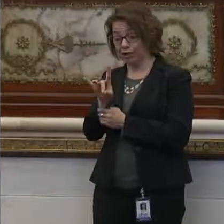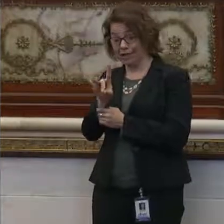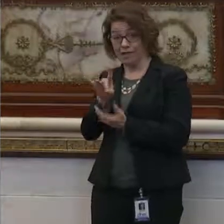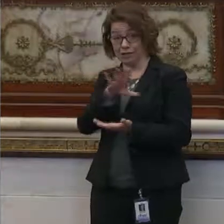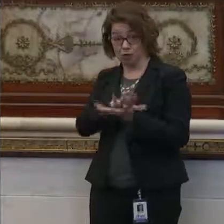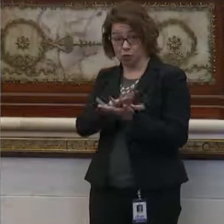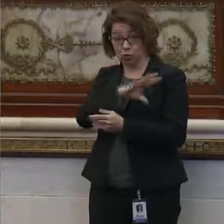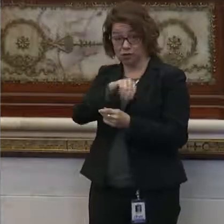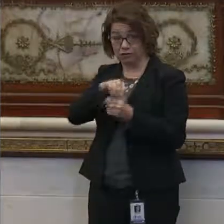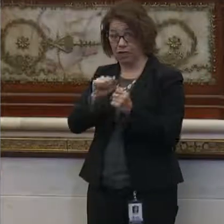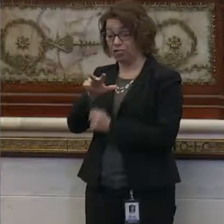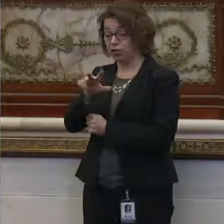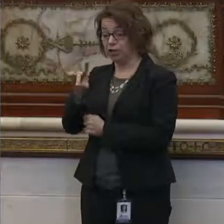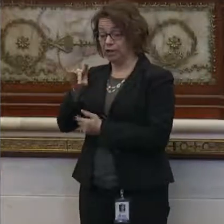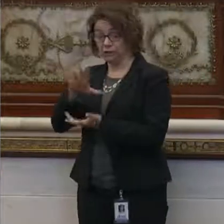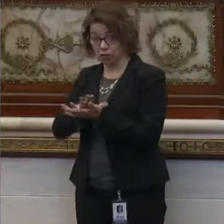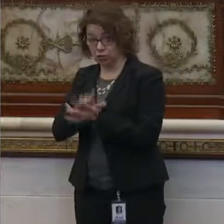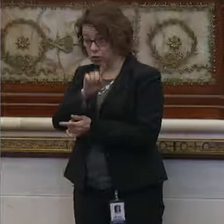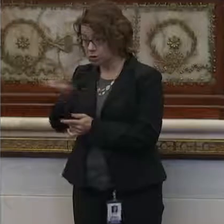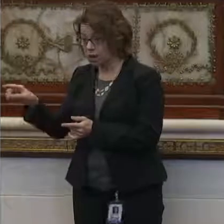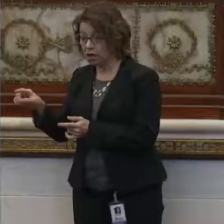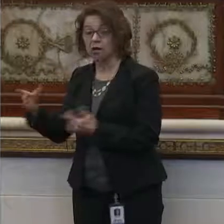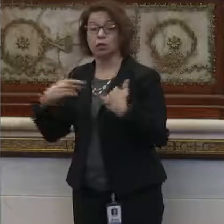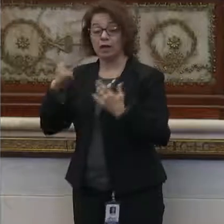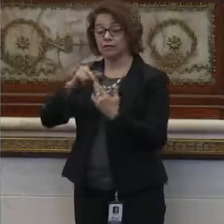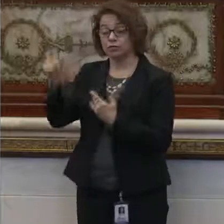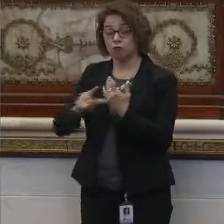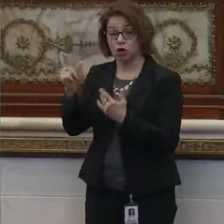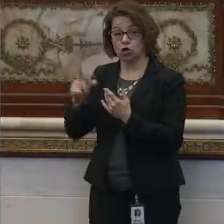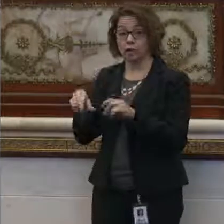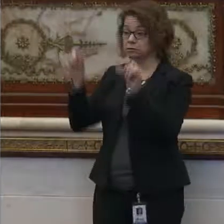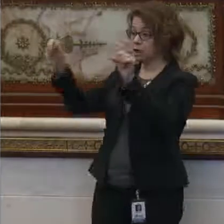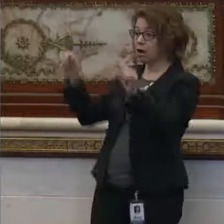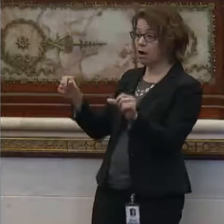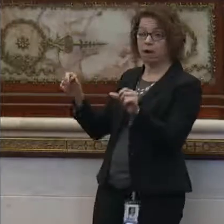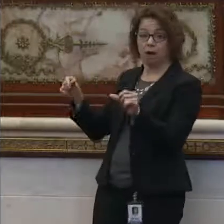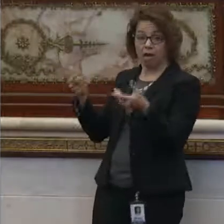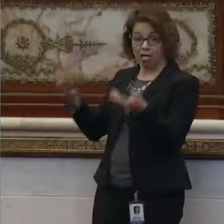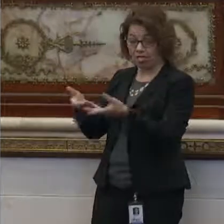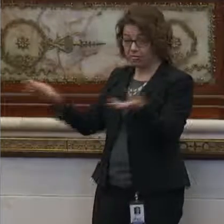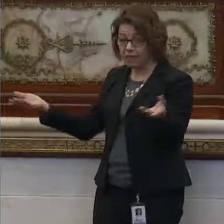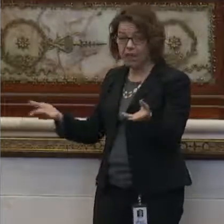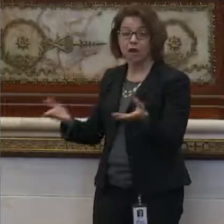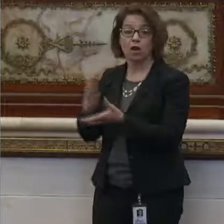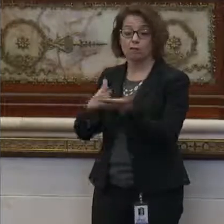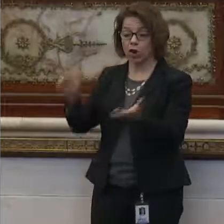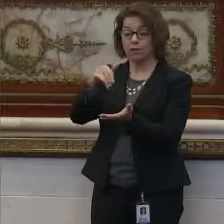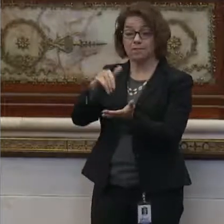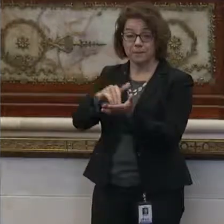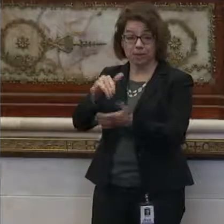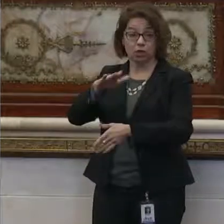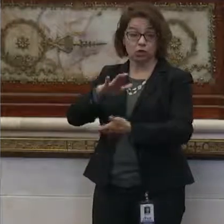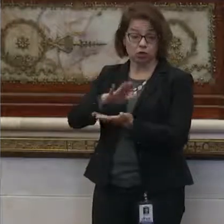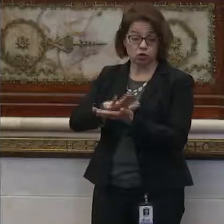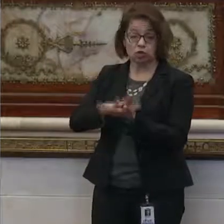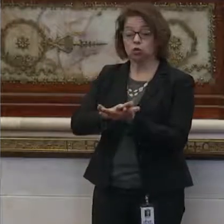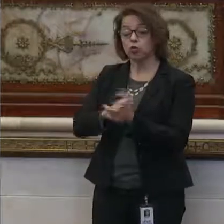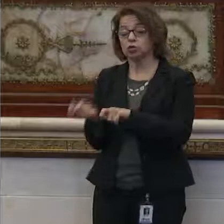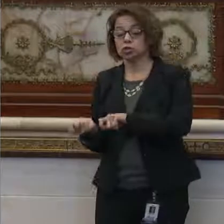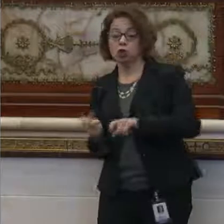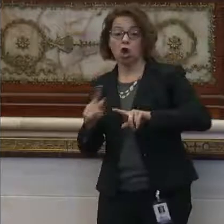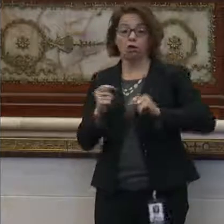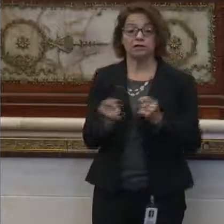affiliated with. We have our programs either in that school, part of the middle school's golf team or a high school golf